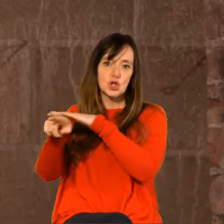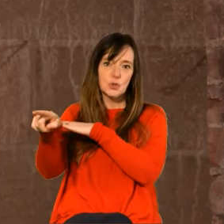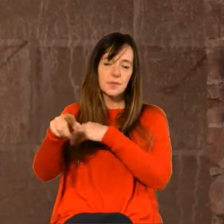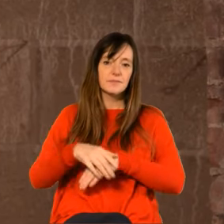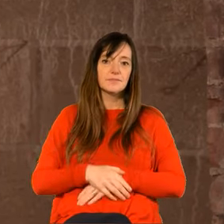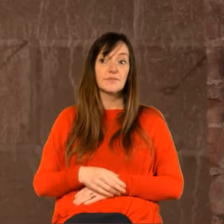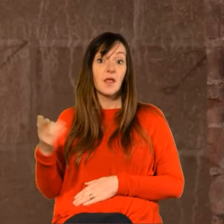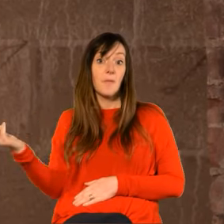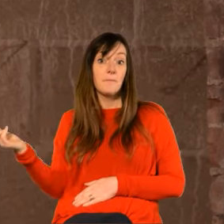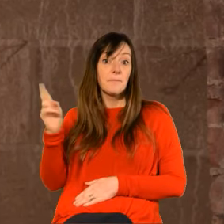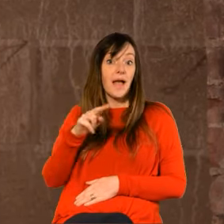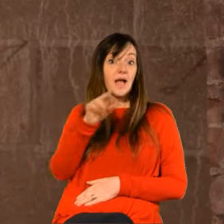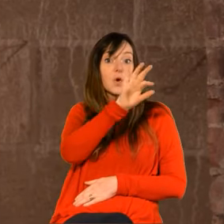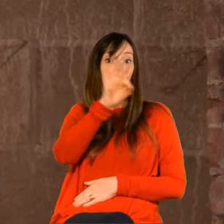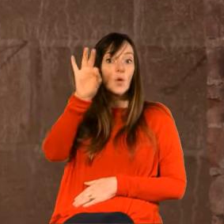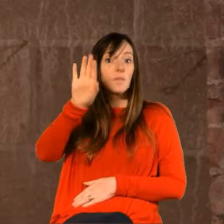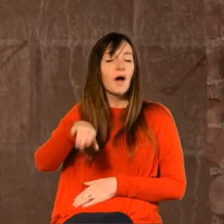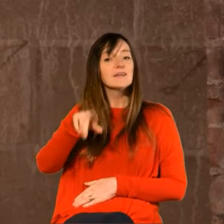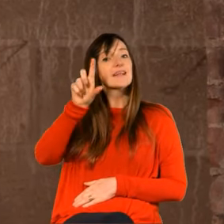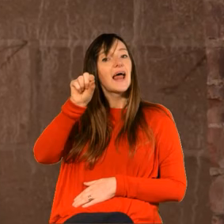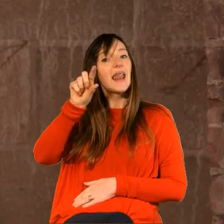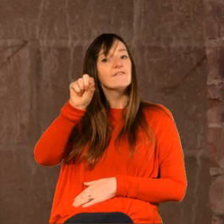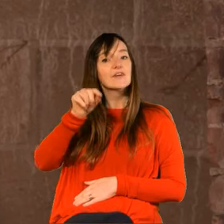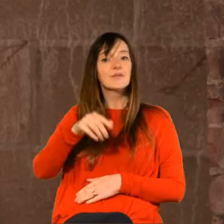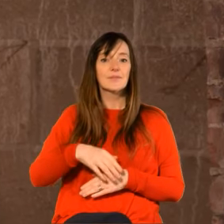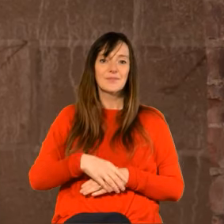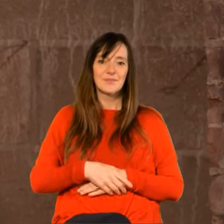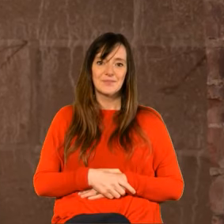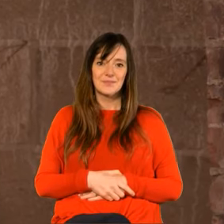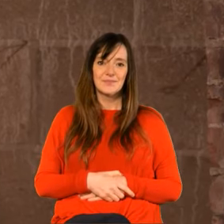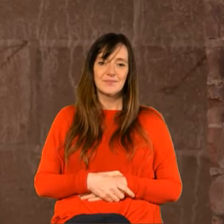here at 11:15 for that seminar.